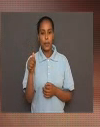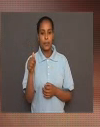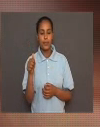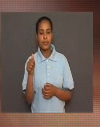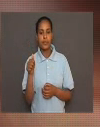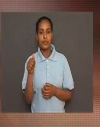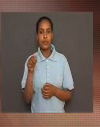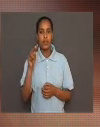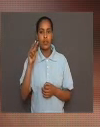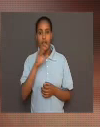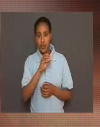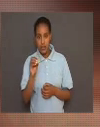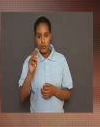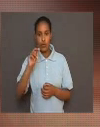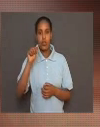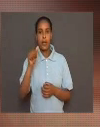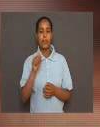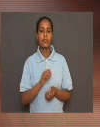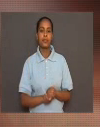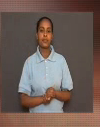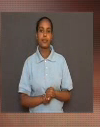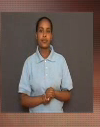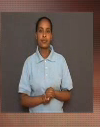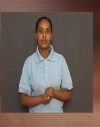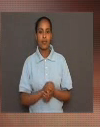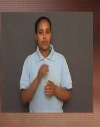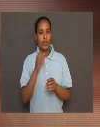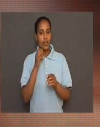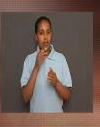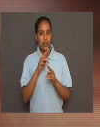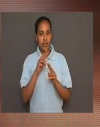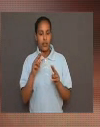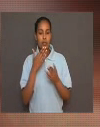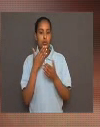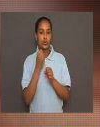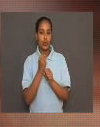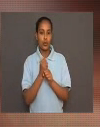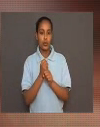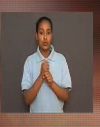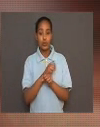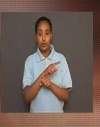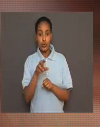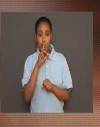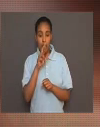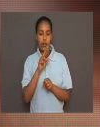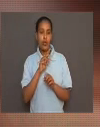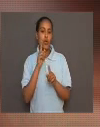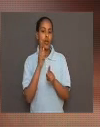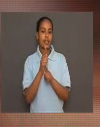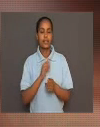calcium, and sodium, great job. Those are